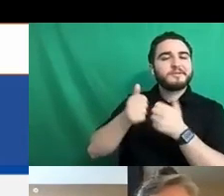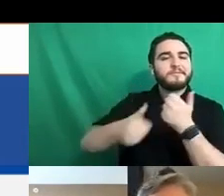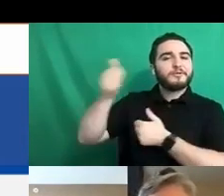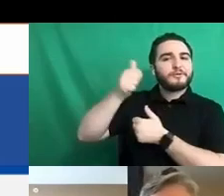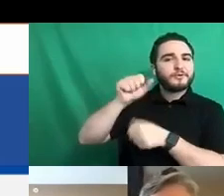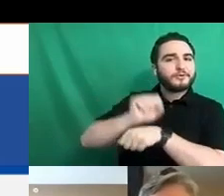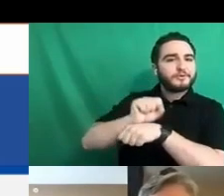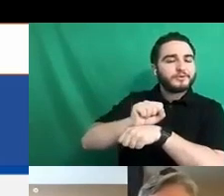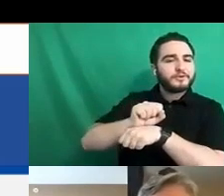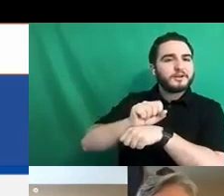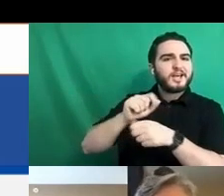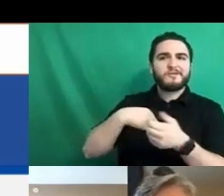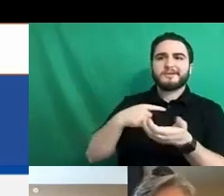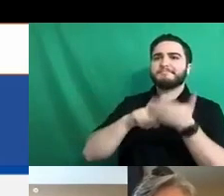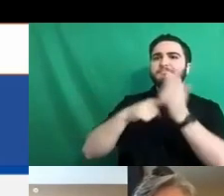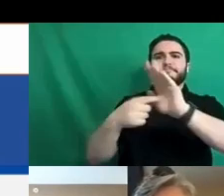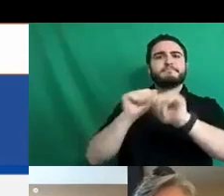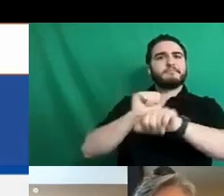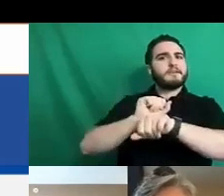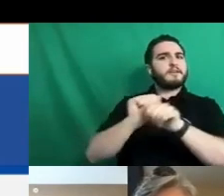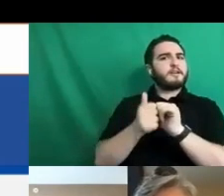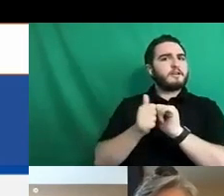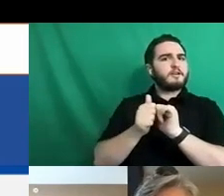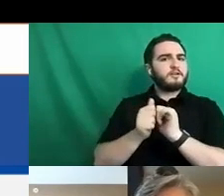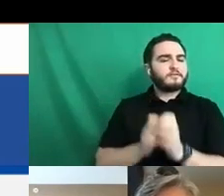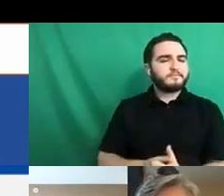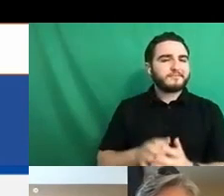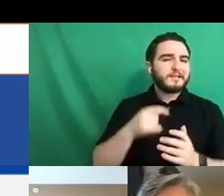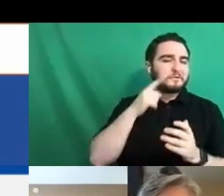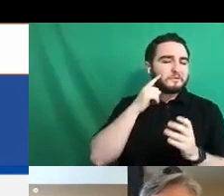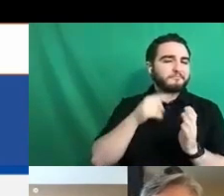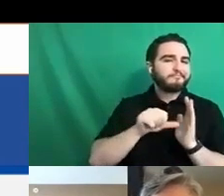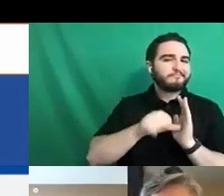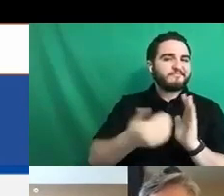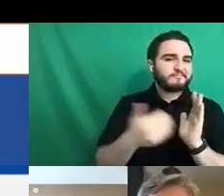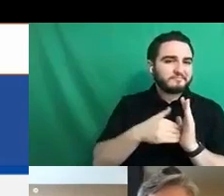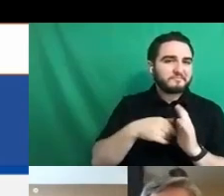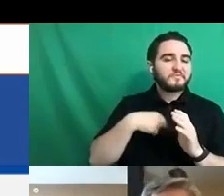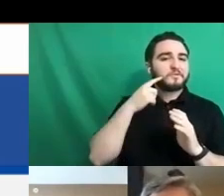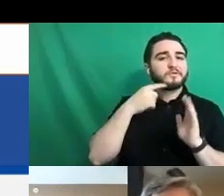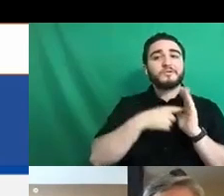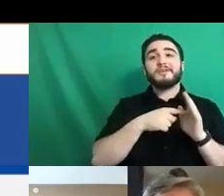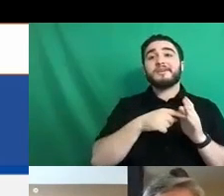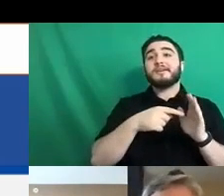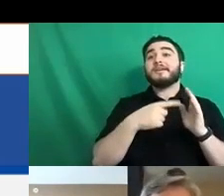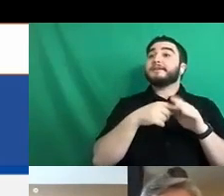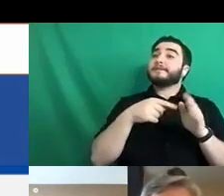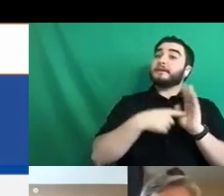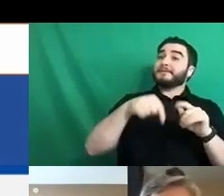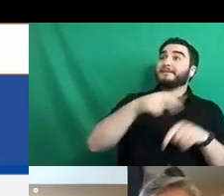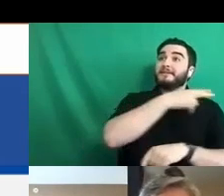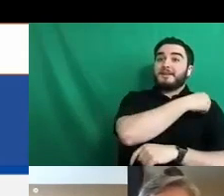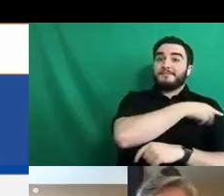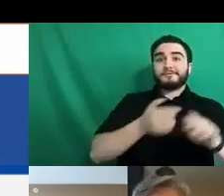this, and I'm going to just give you again, I think I've said this to you before, but give you the example of in this hospital where we run